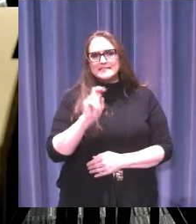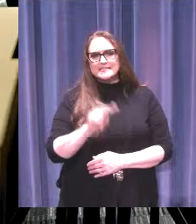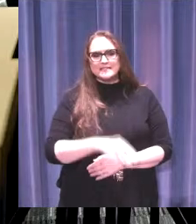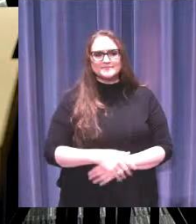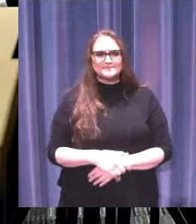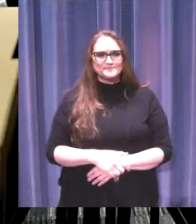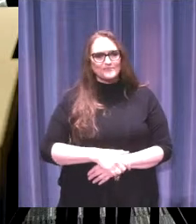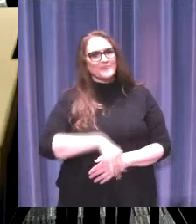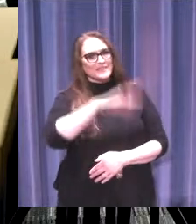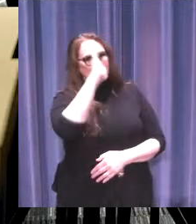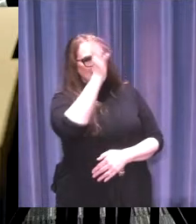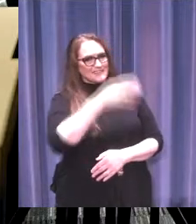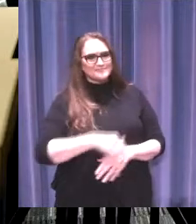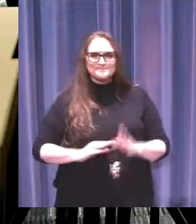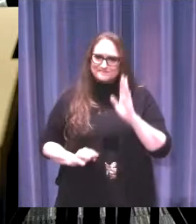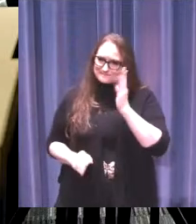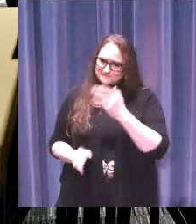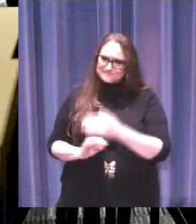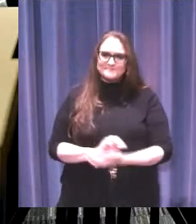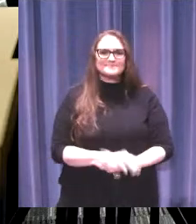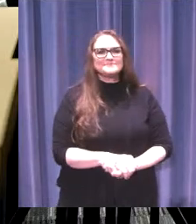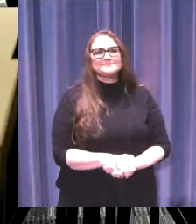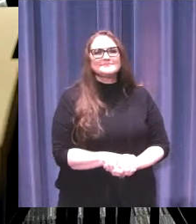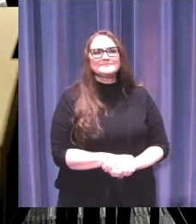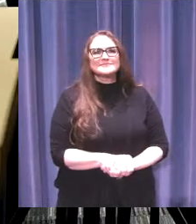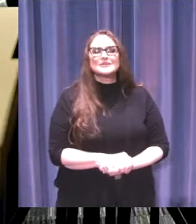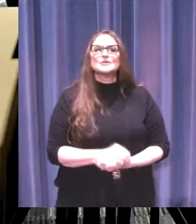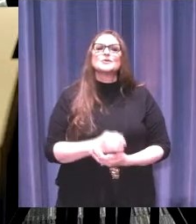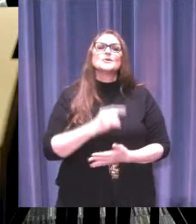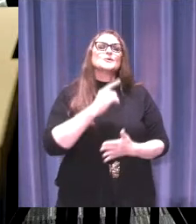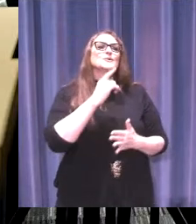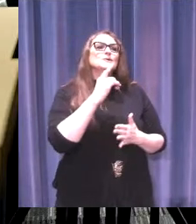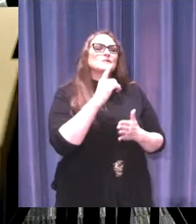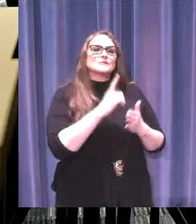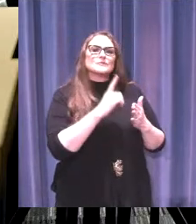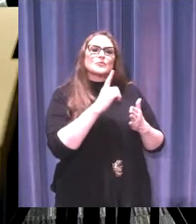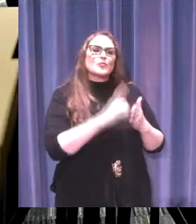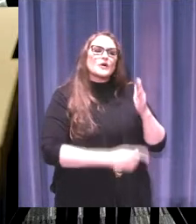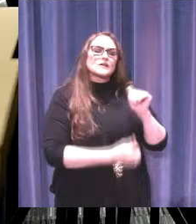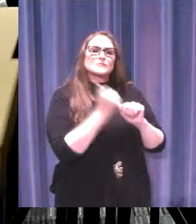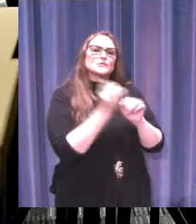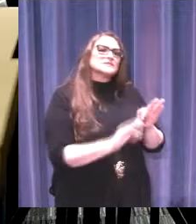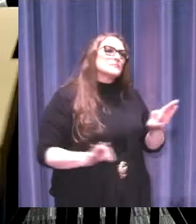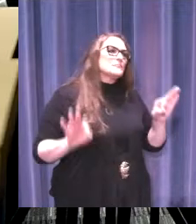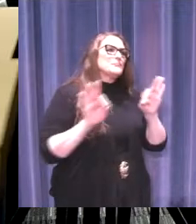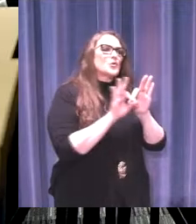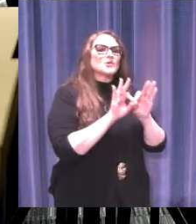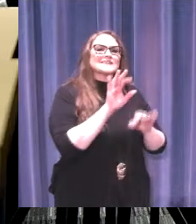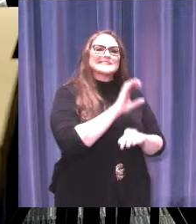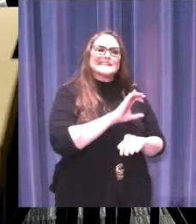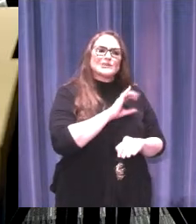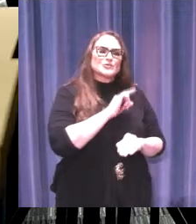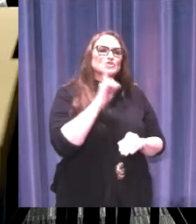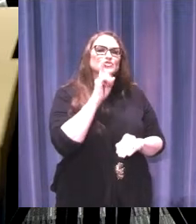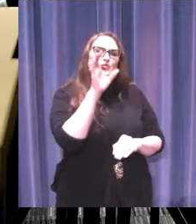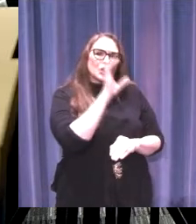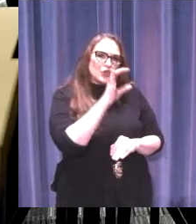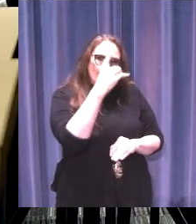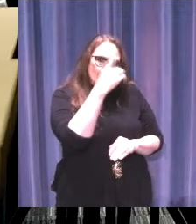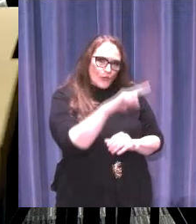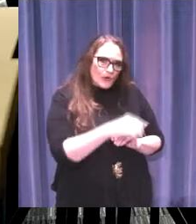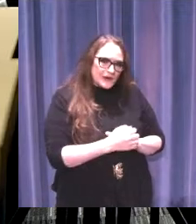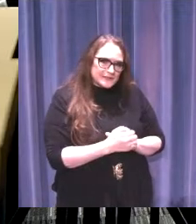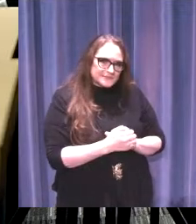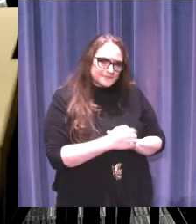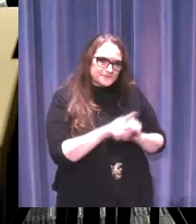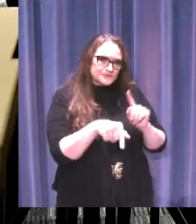Hi. Hi. What are the most important characteristics that you would look for